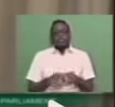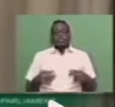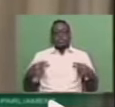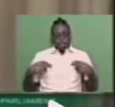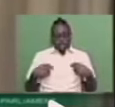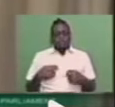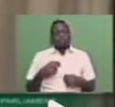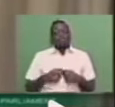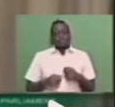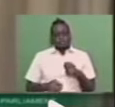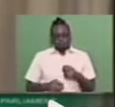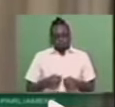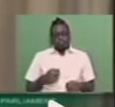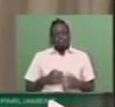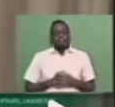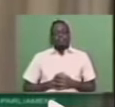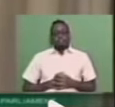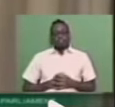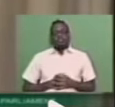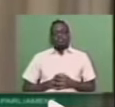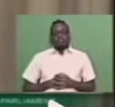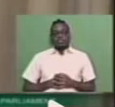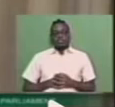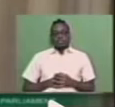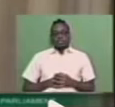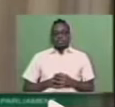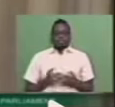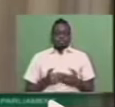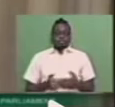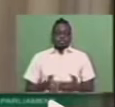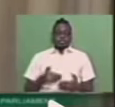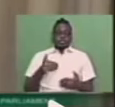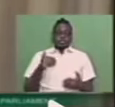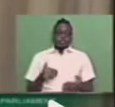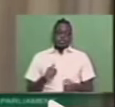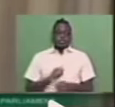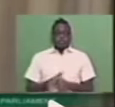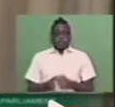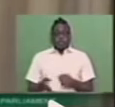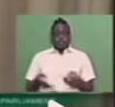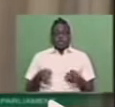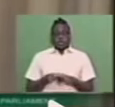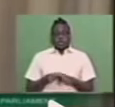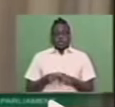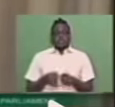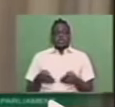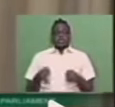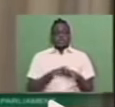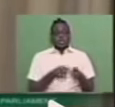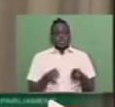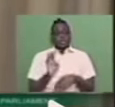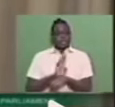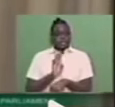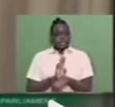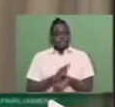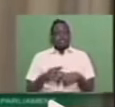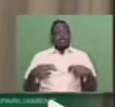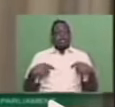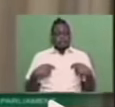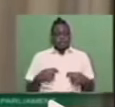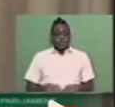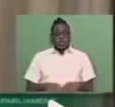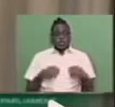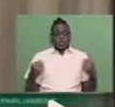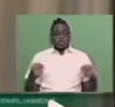shutdown. That news report was, headline, manufacturers brace for job cuts if NGC